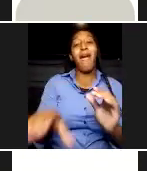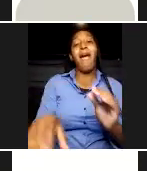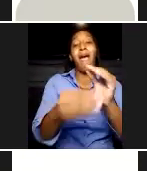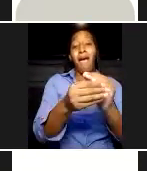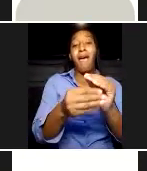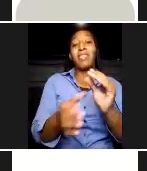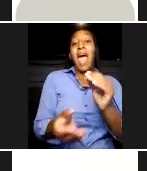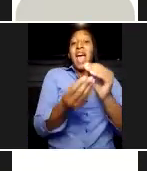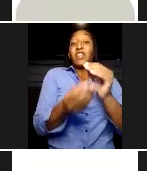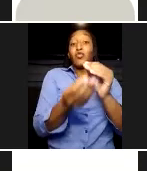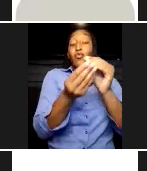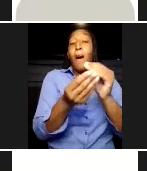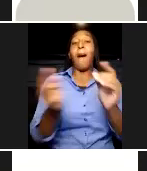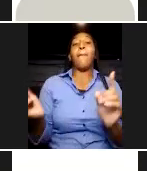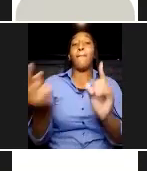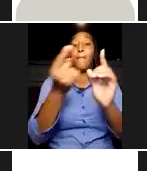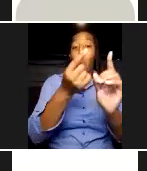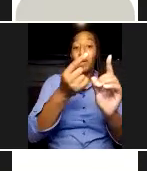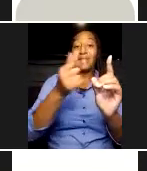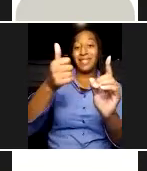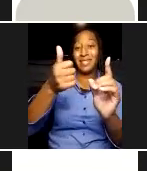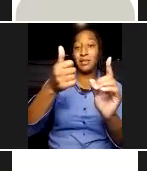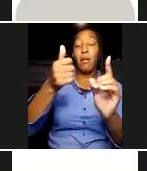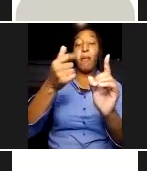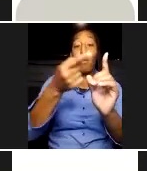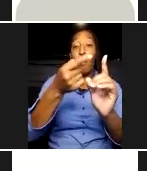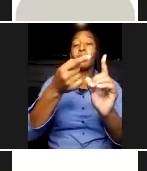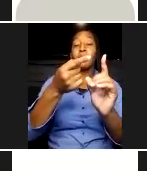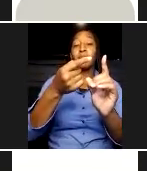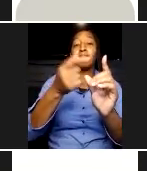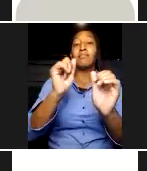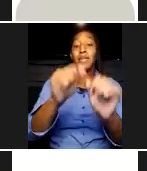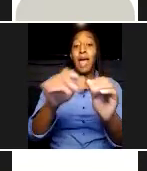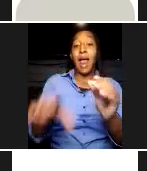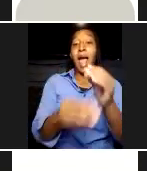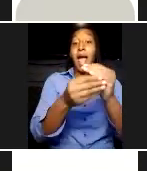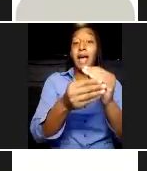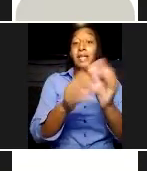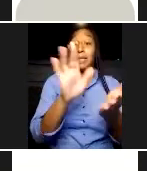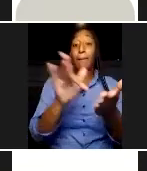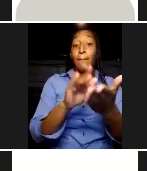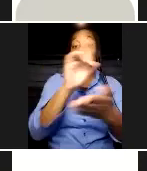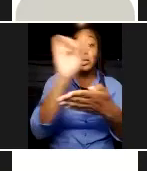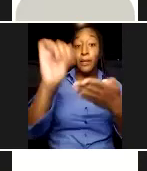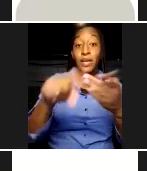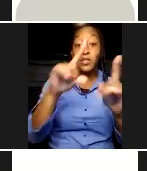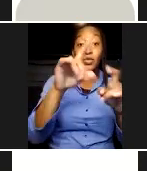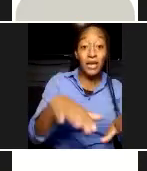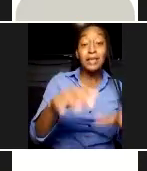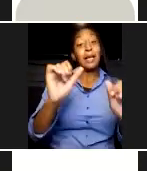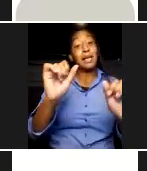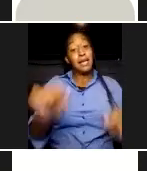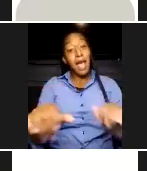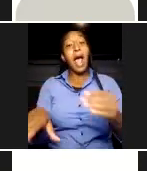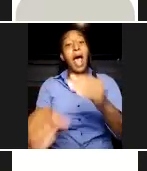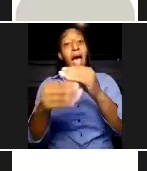You could hold these 10 bonus points and put it toward your final exam if you choose to. You can take the points and